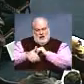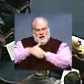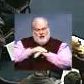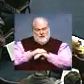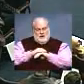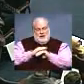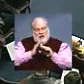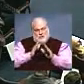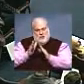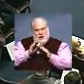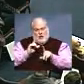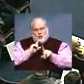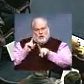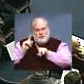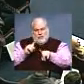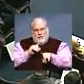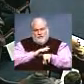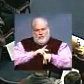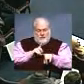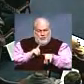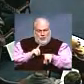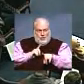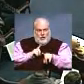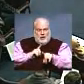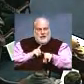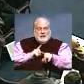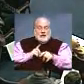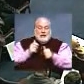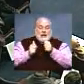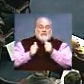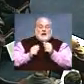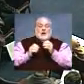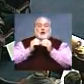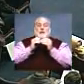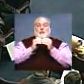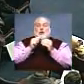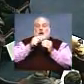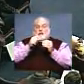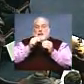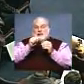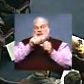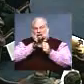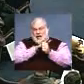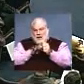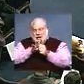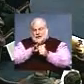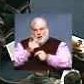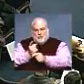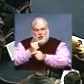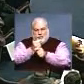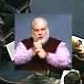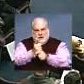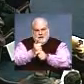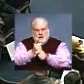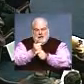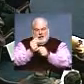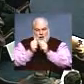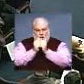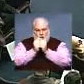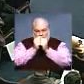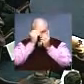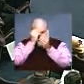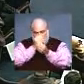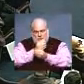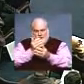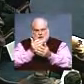and prepare a report for the Board of Directors as to whether any multifamily development in this area is appropriate in light of the following